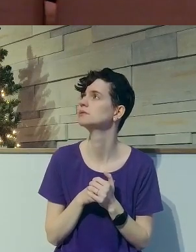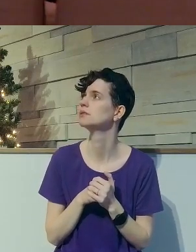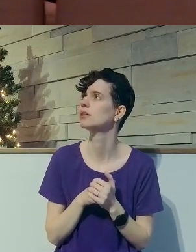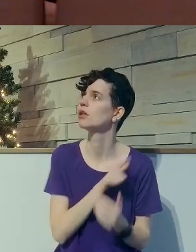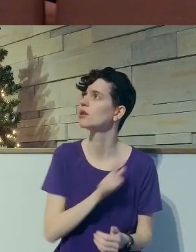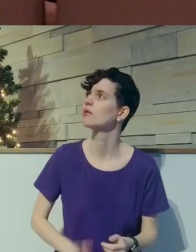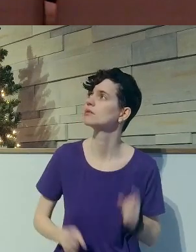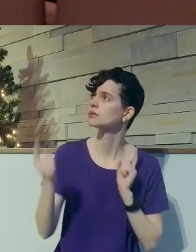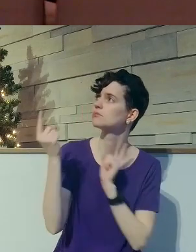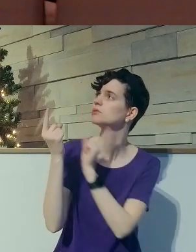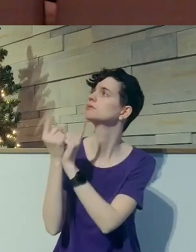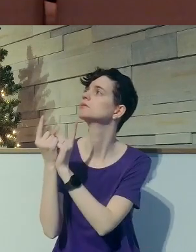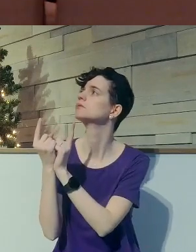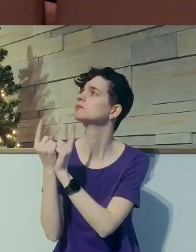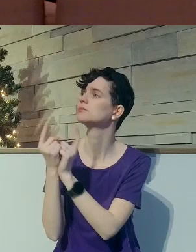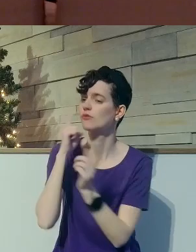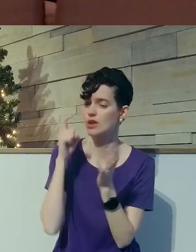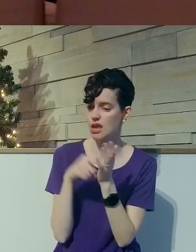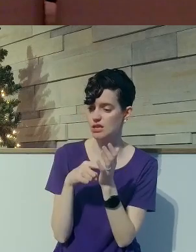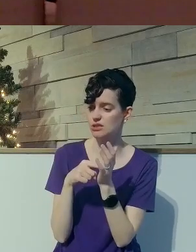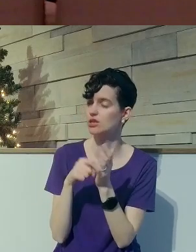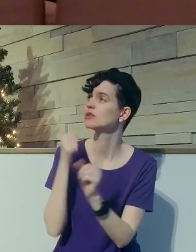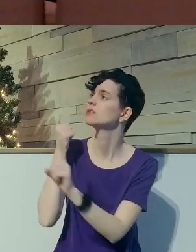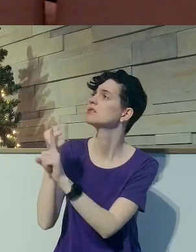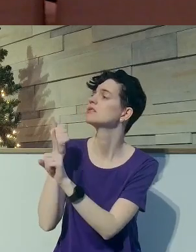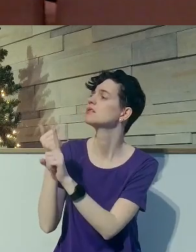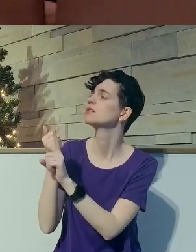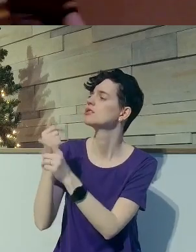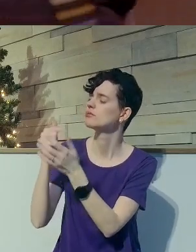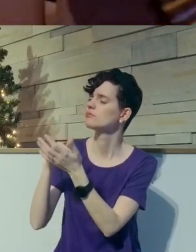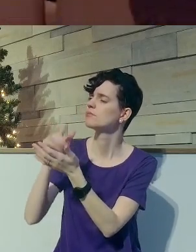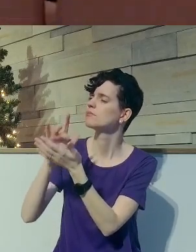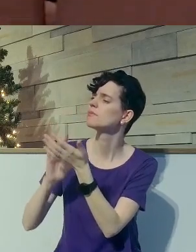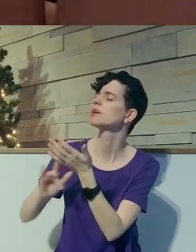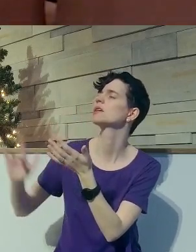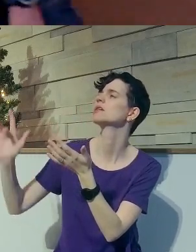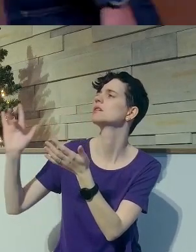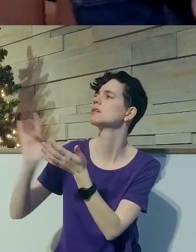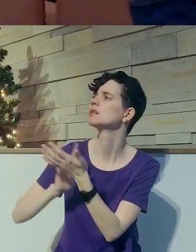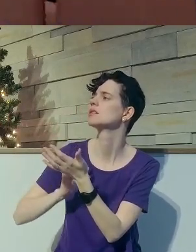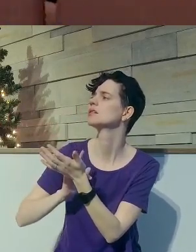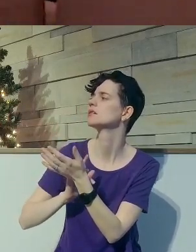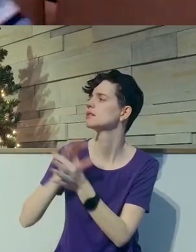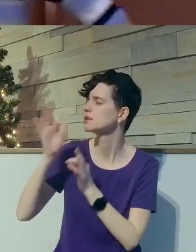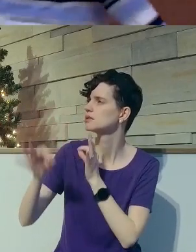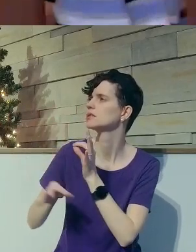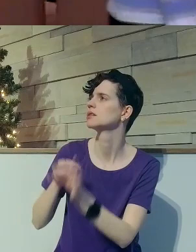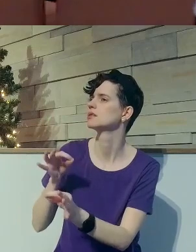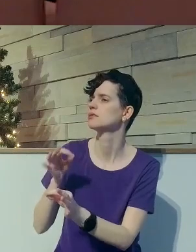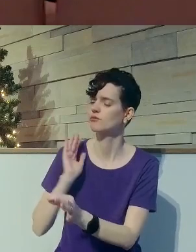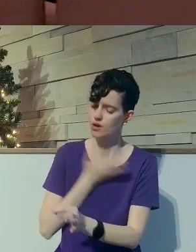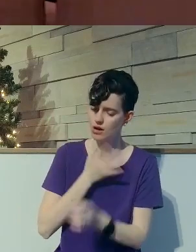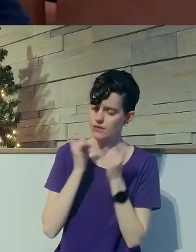and Lord, we come to you recognizing that you have paid the price for